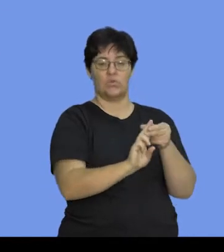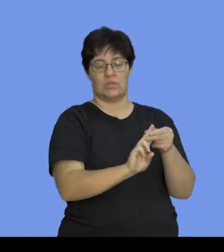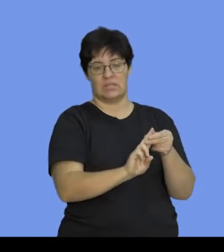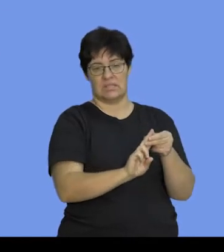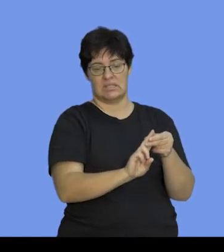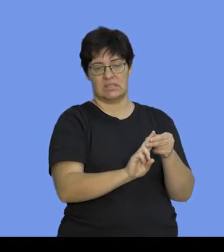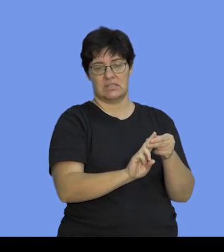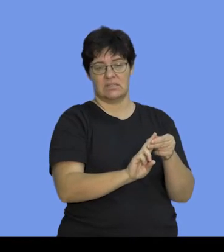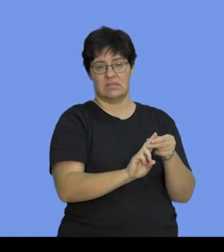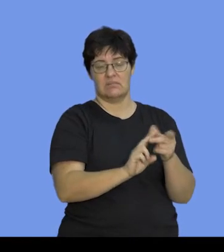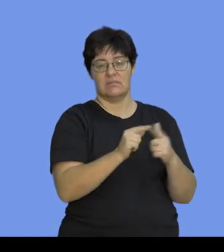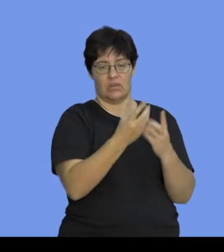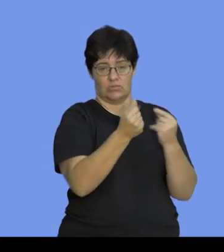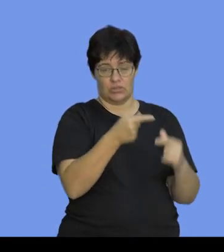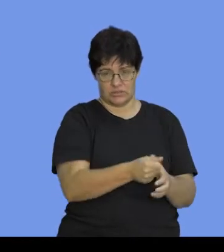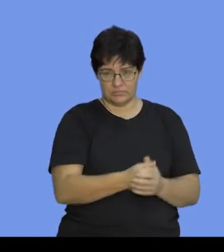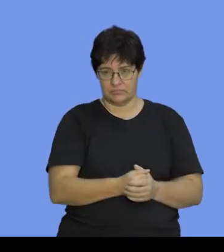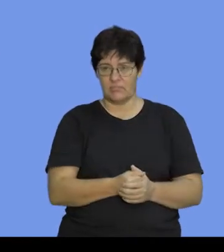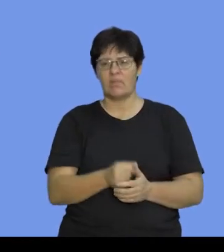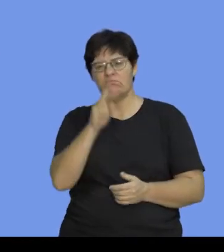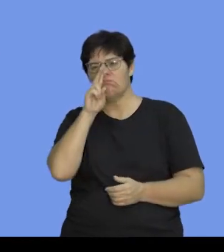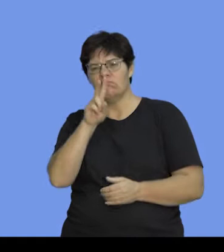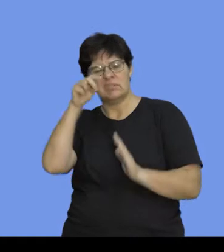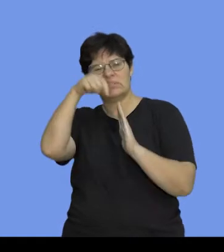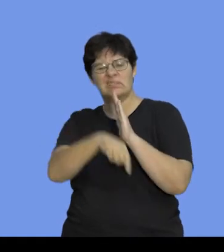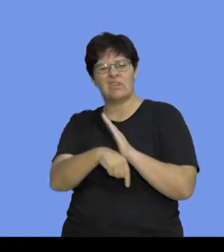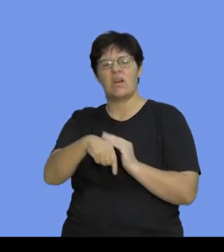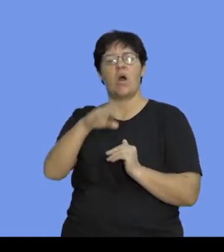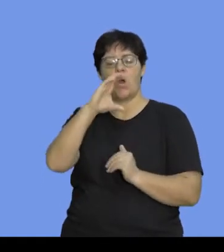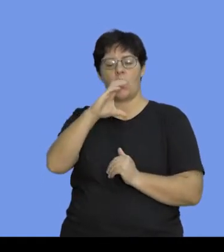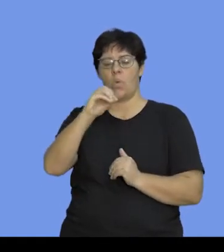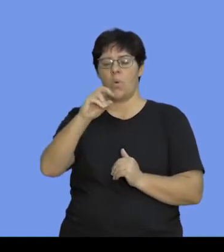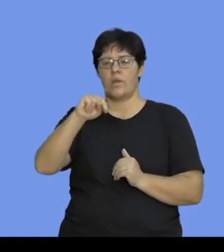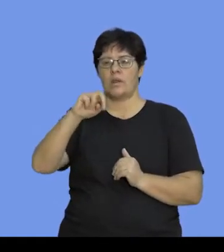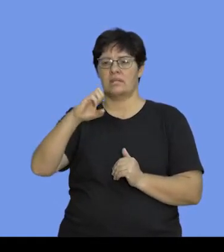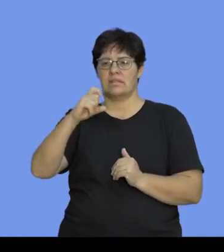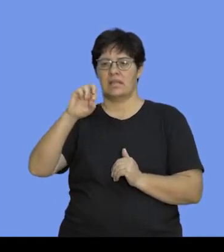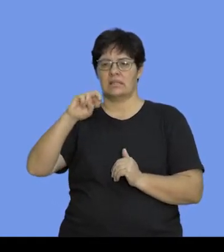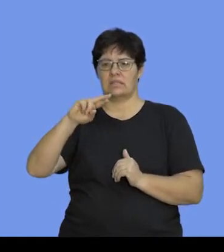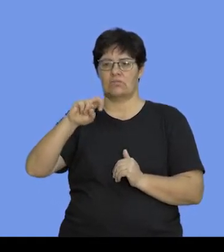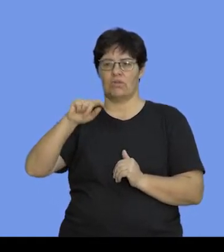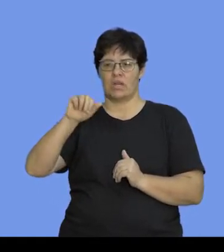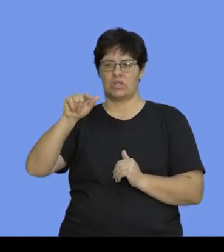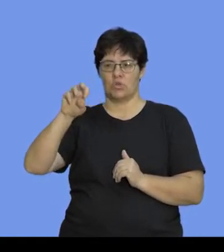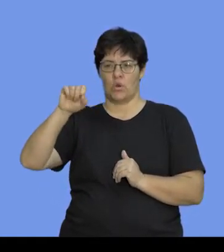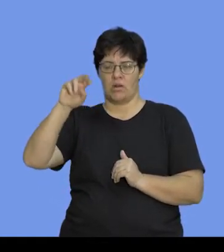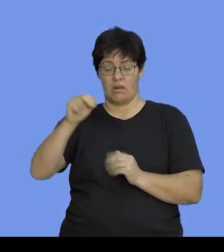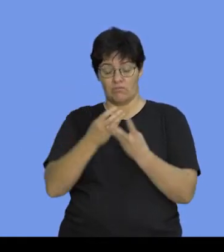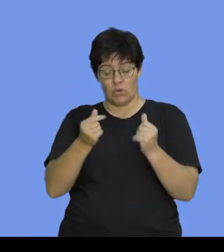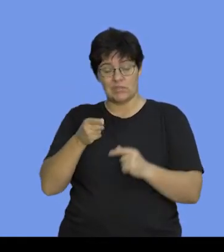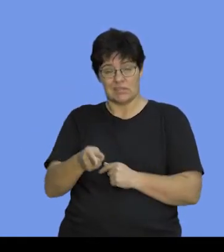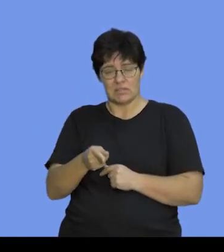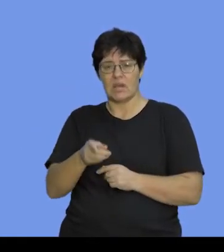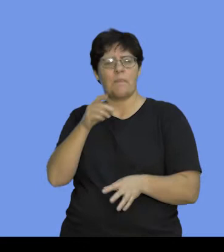at in more detail what concentration is all about. In terms of definition, we are saying that concentration of a solution